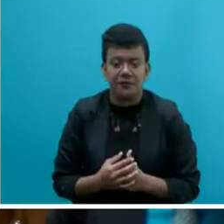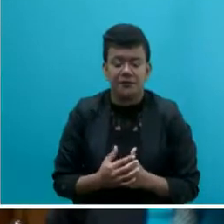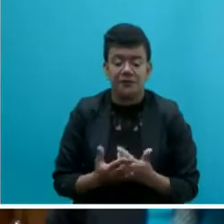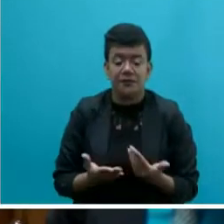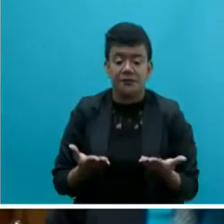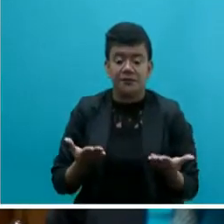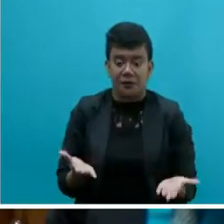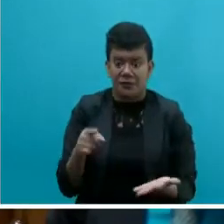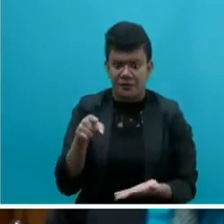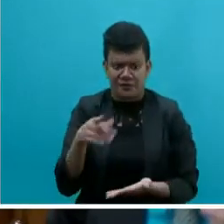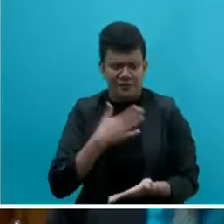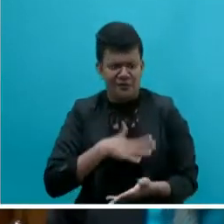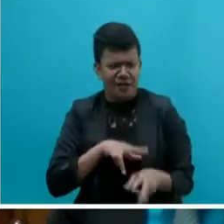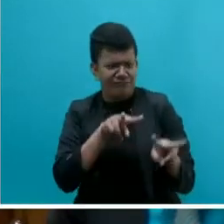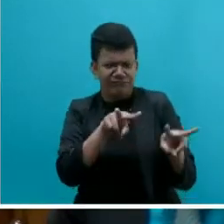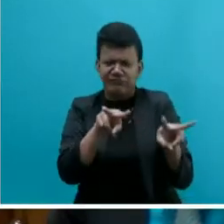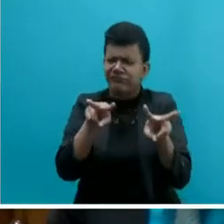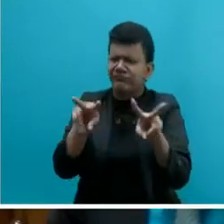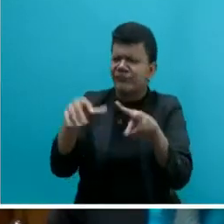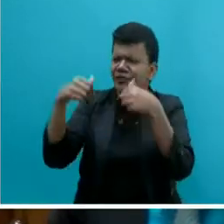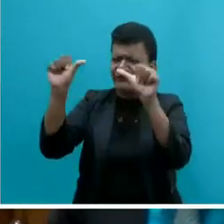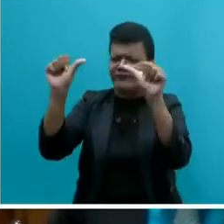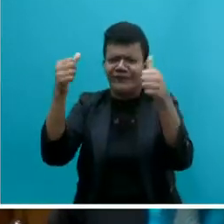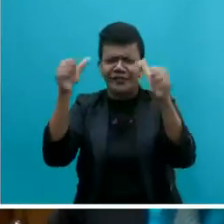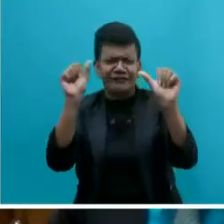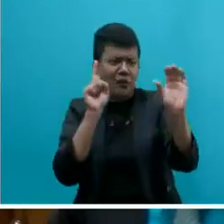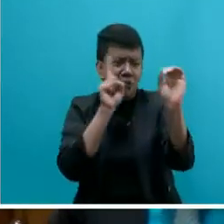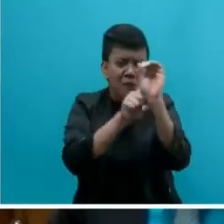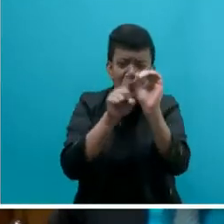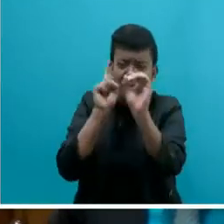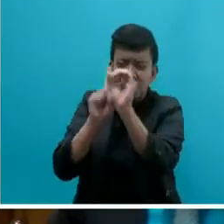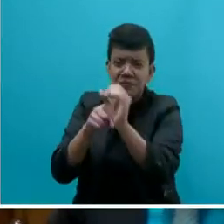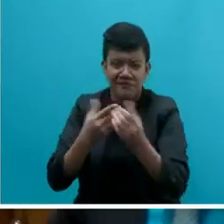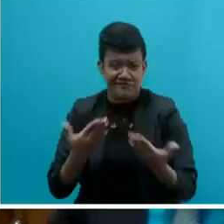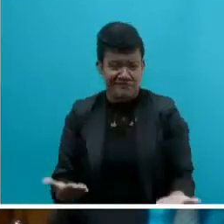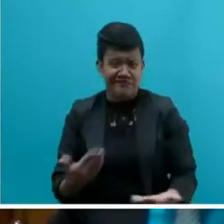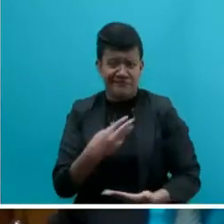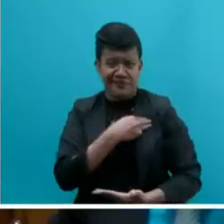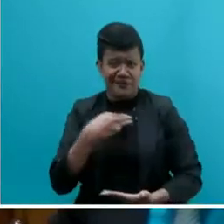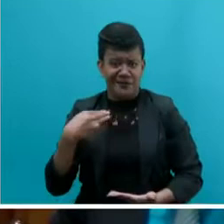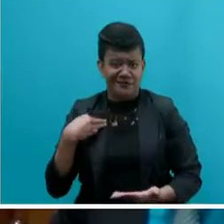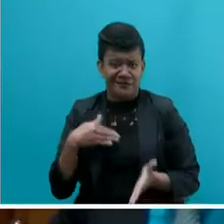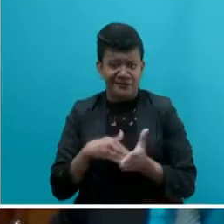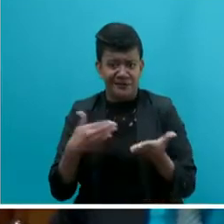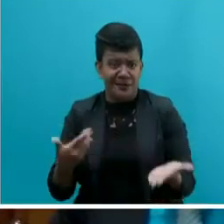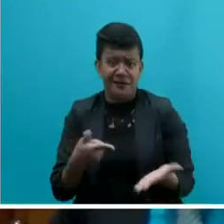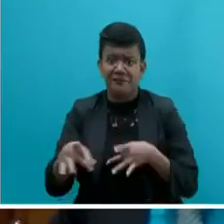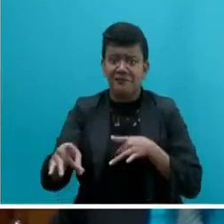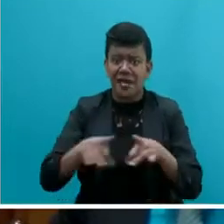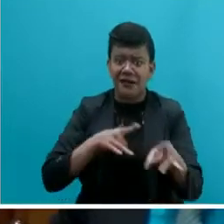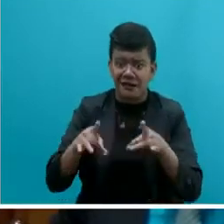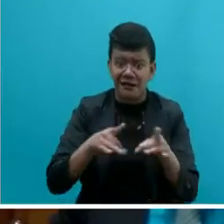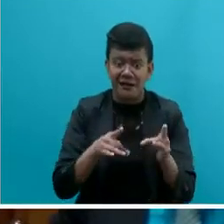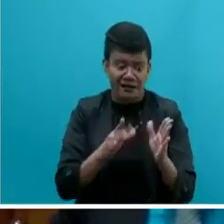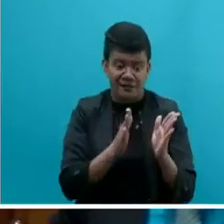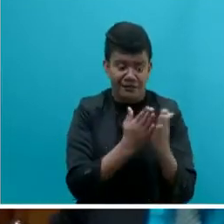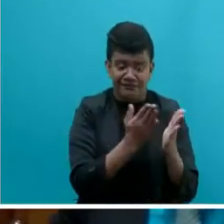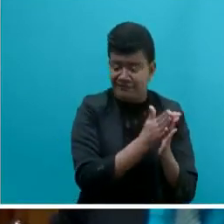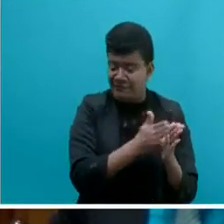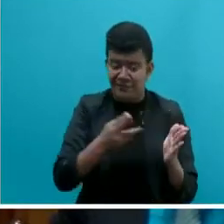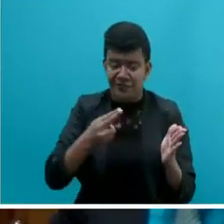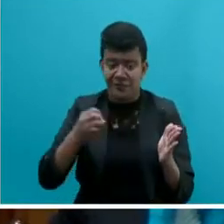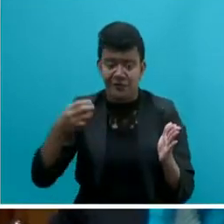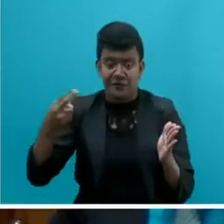goals. The Ministry will soon be launching its Strategic Plan 2019 to 2024 with a vision of clean,